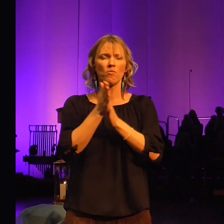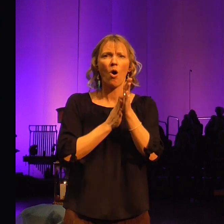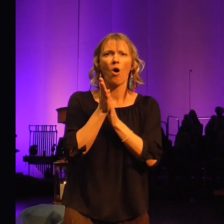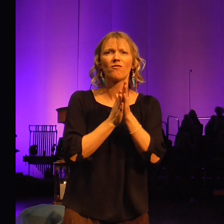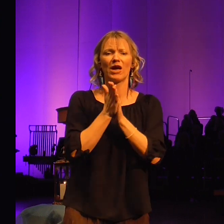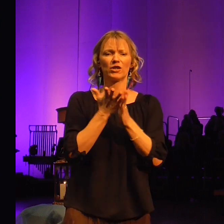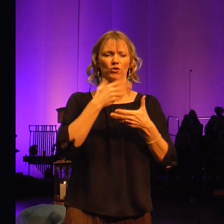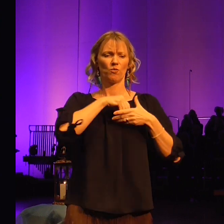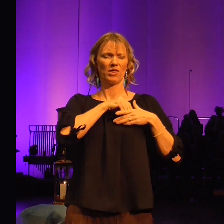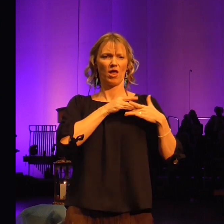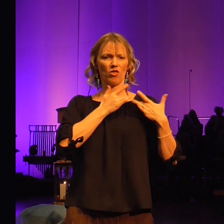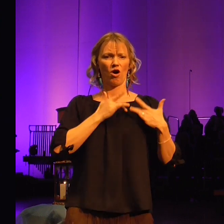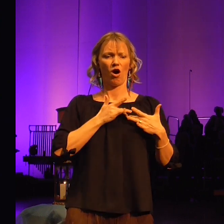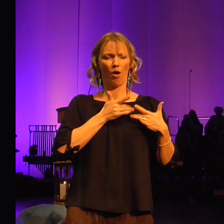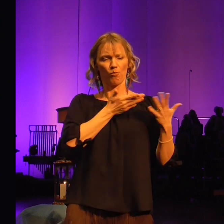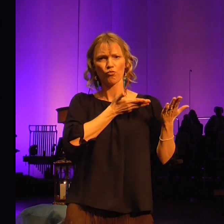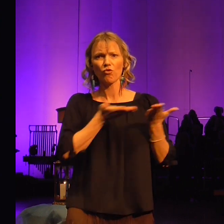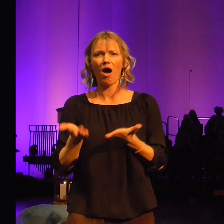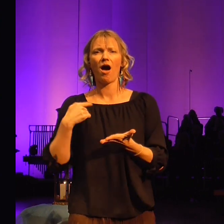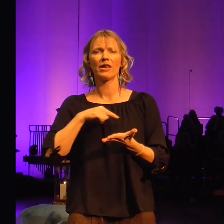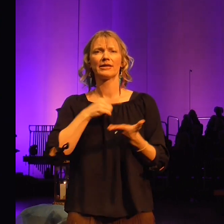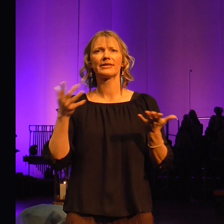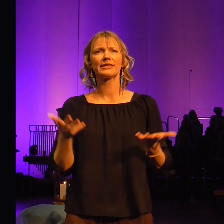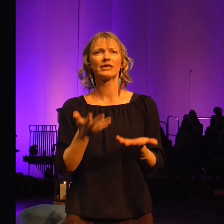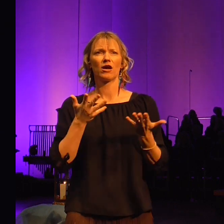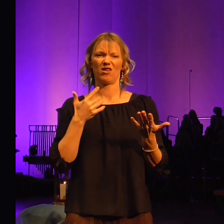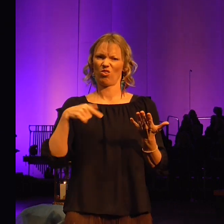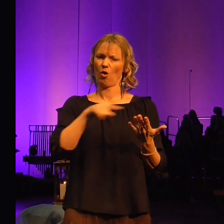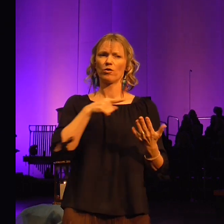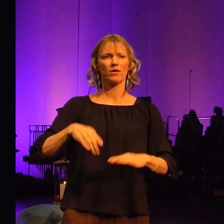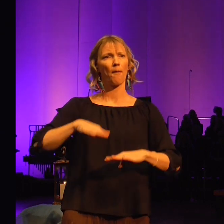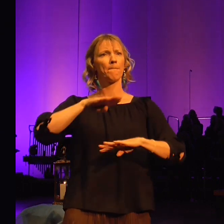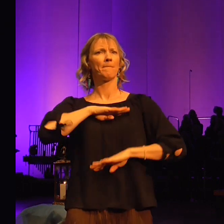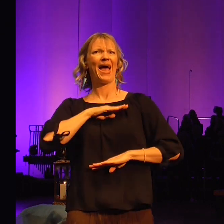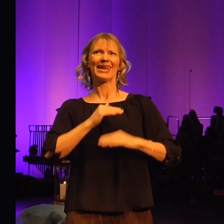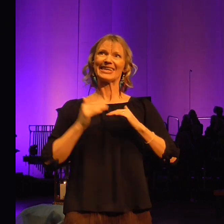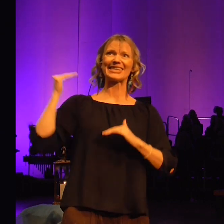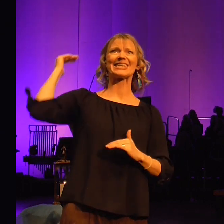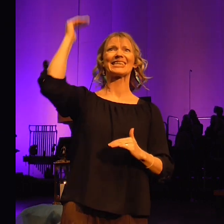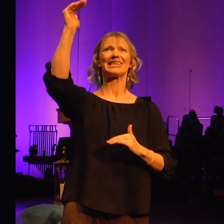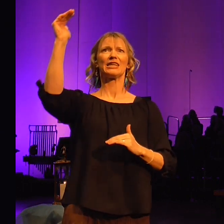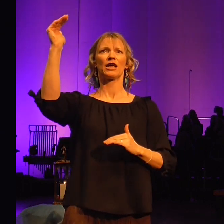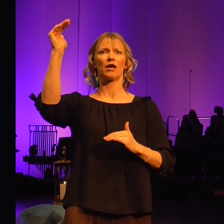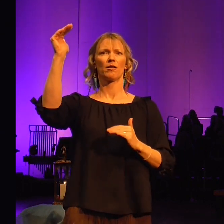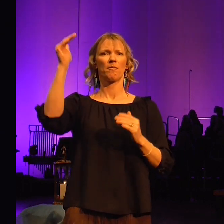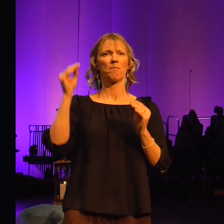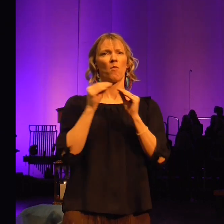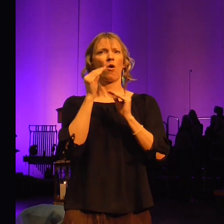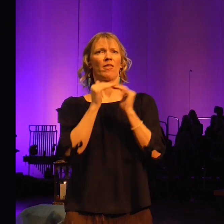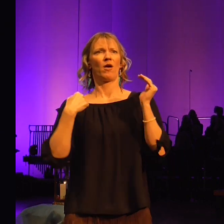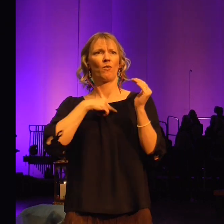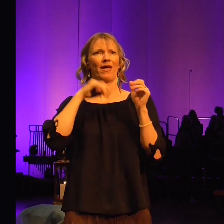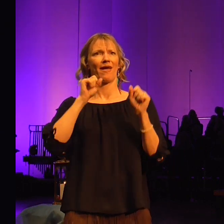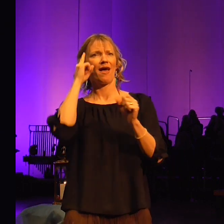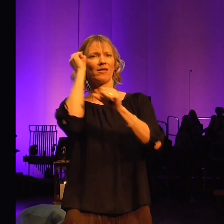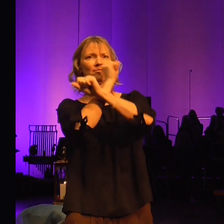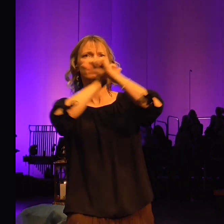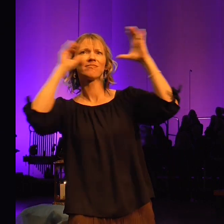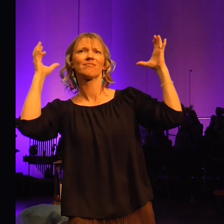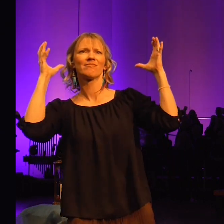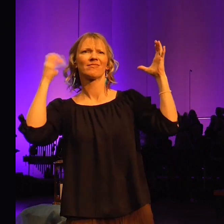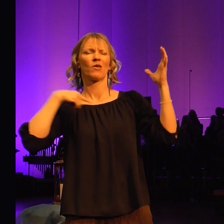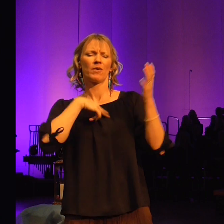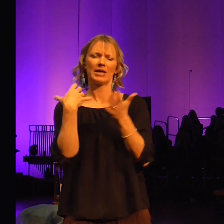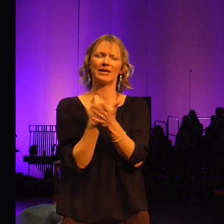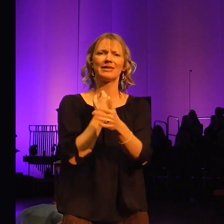our heart, that they are met and indeed exceeded beyond our wildest measure as we spend this time in community